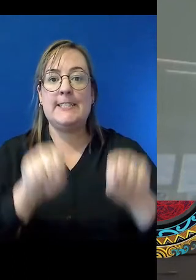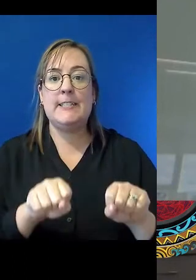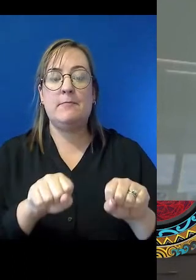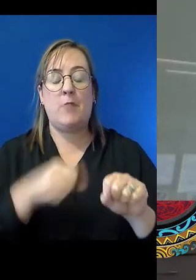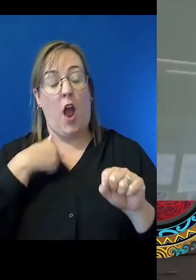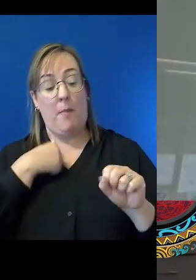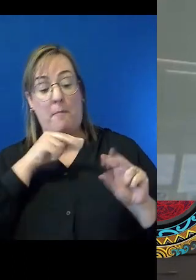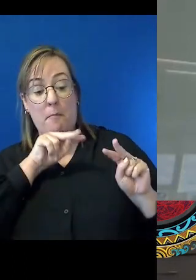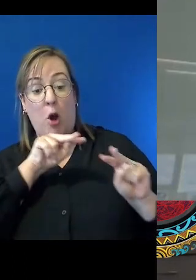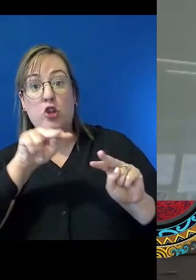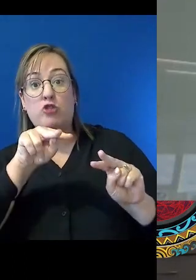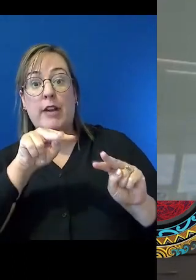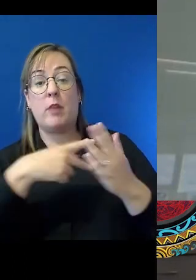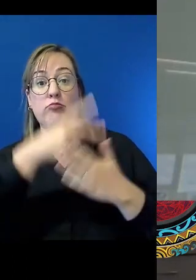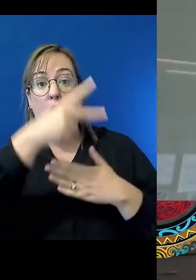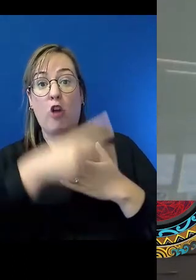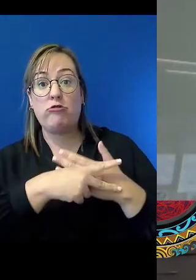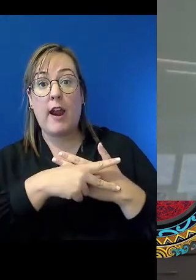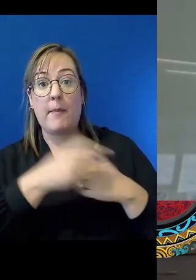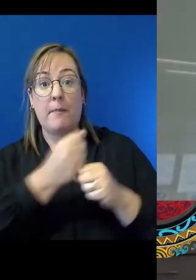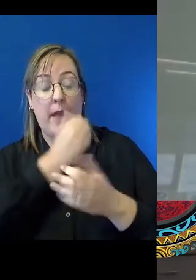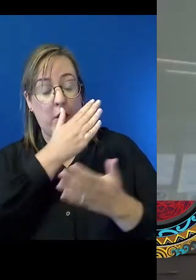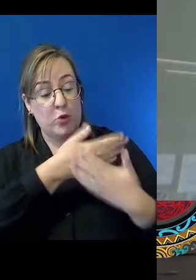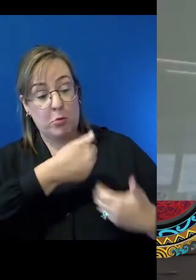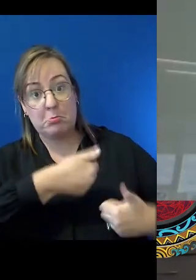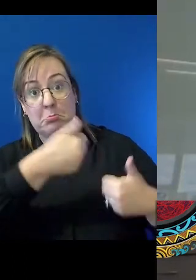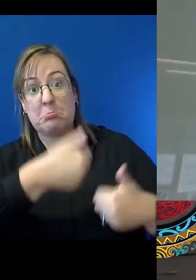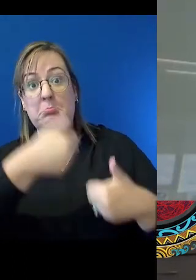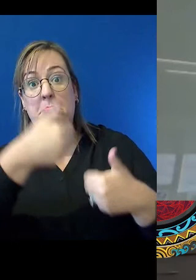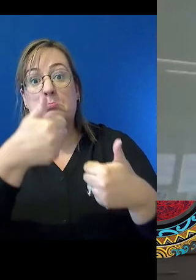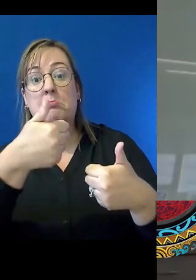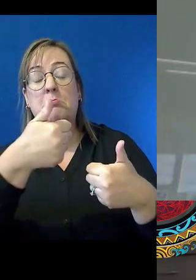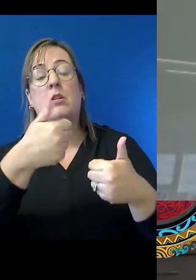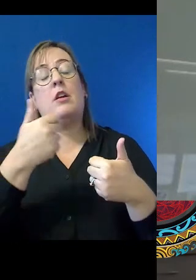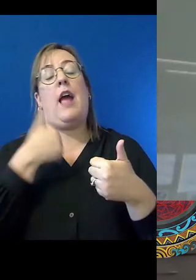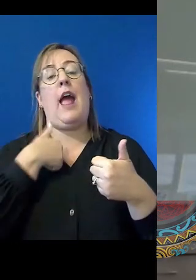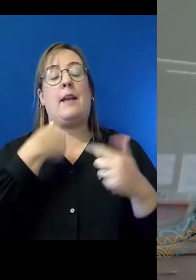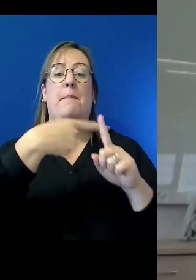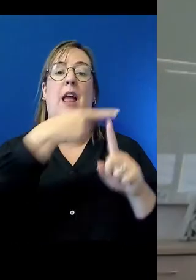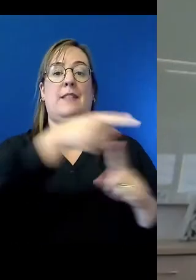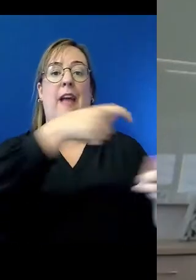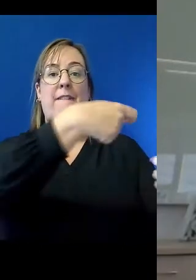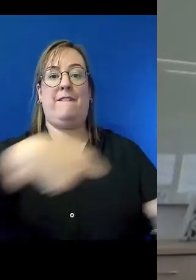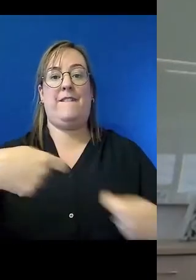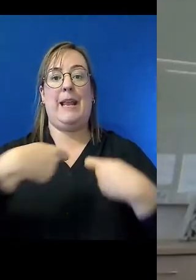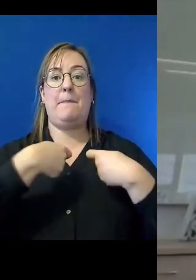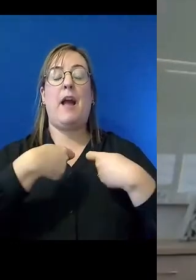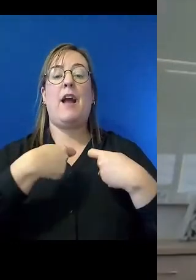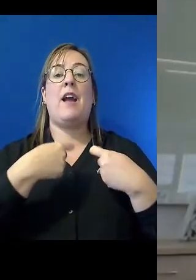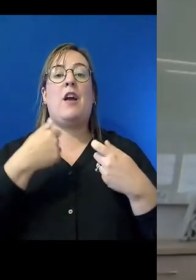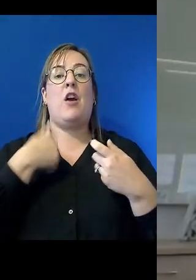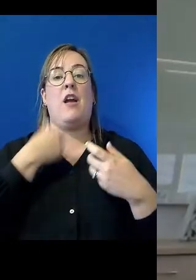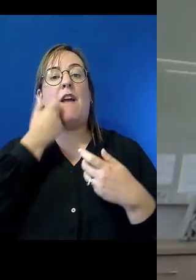doing contractual services with those organisations, and also then feeding back into the organisation in terms on a monthly